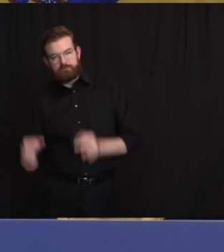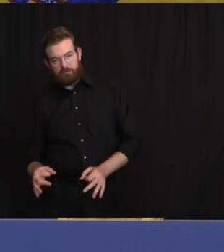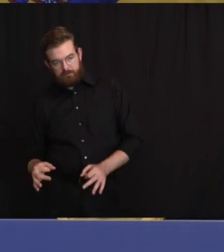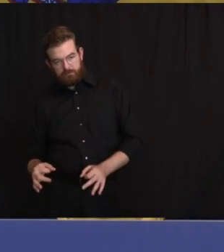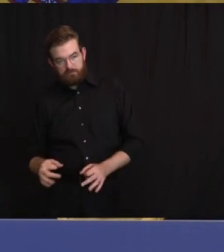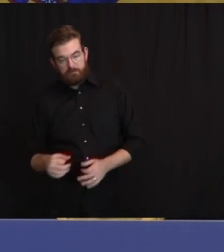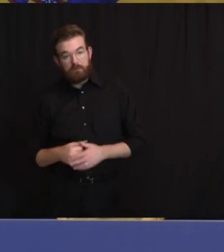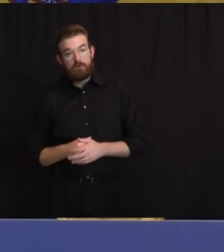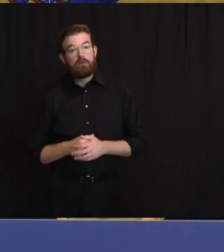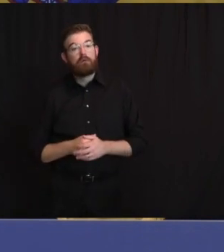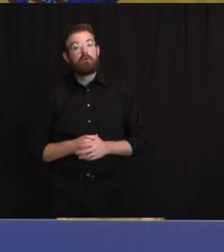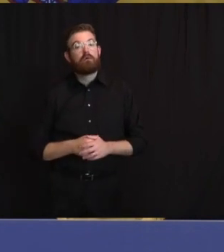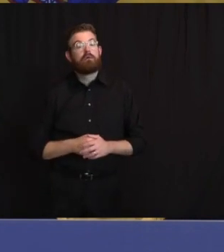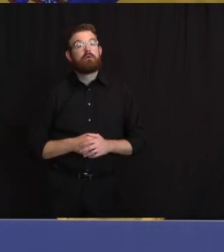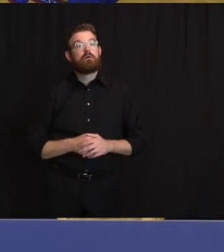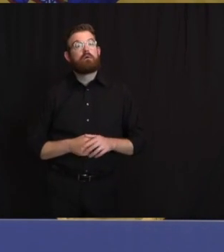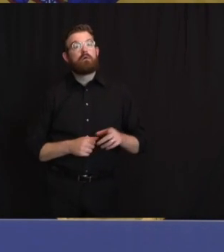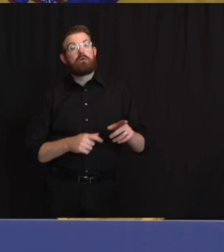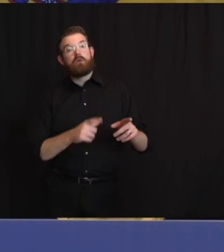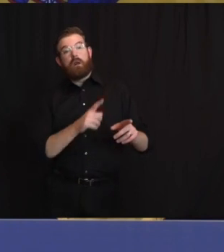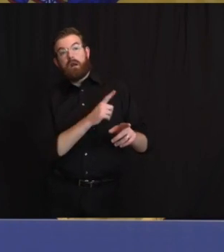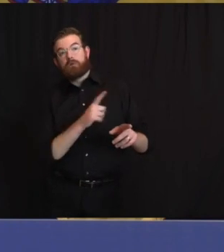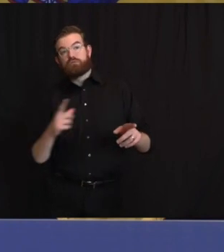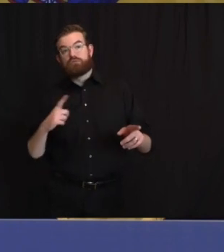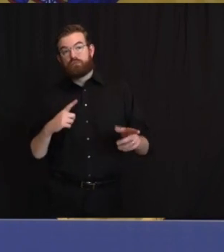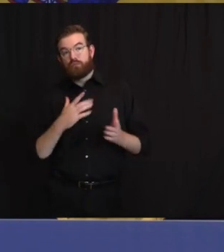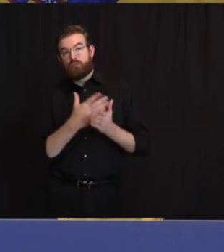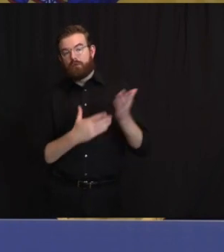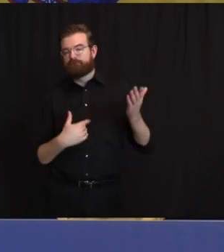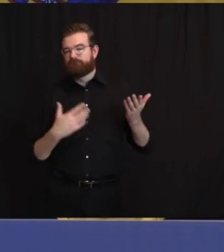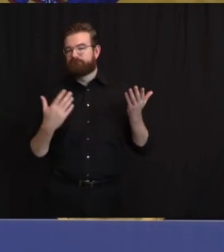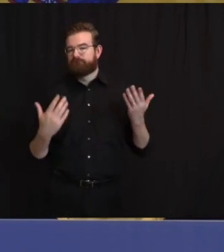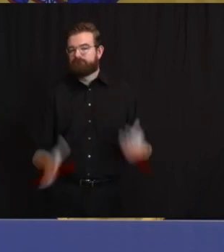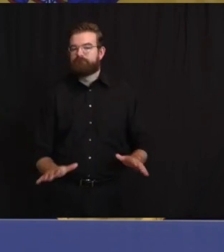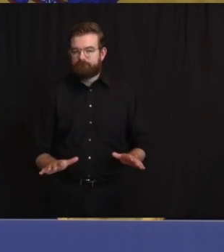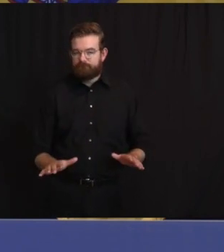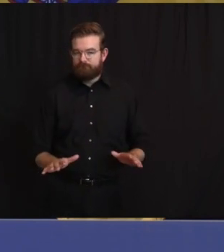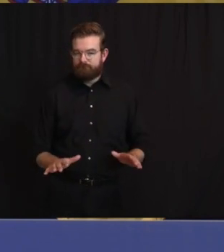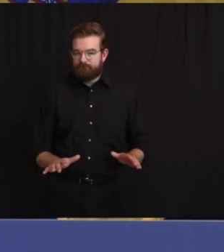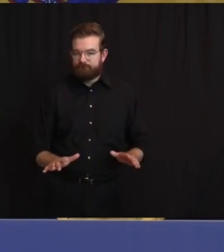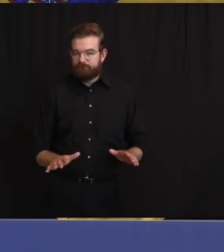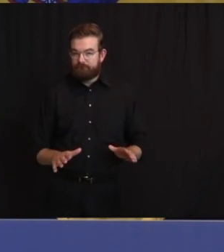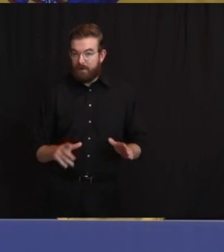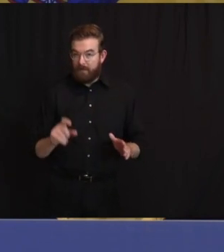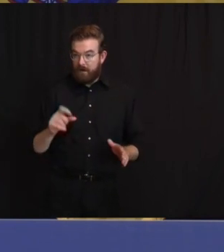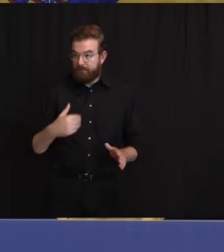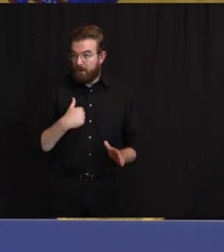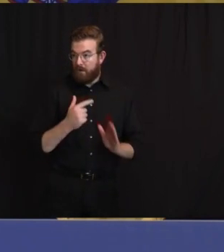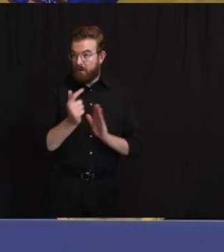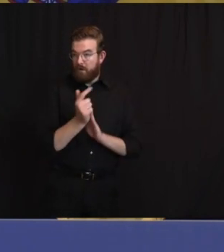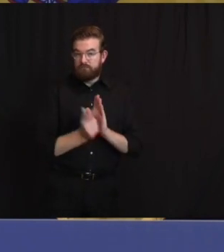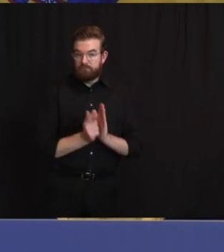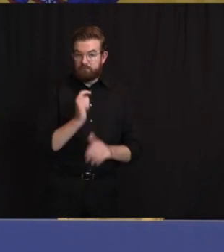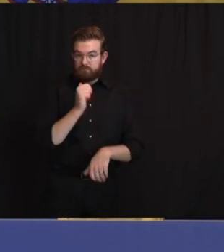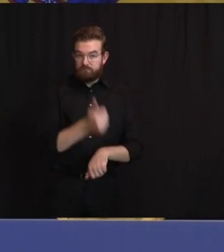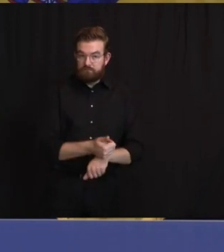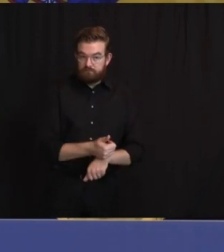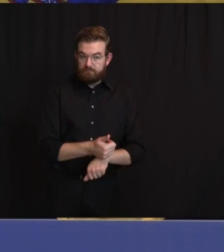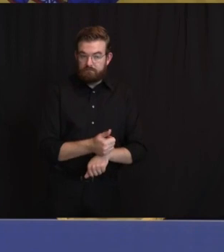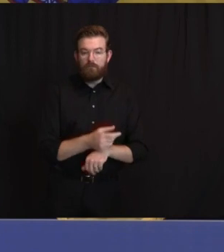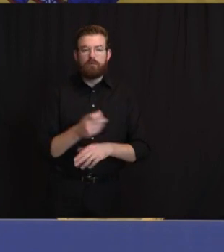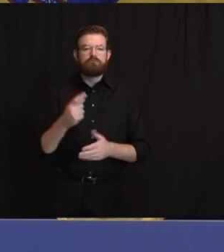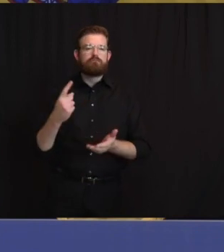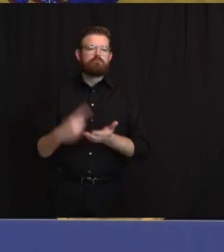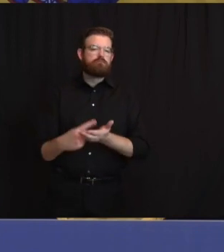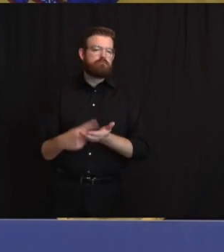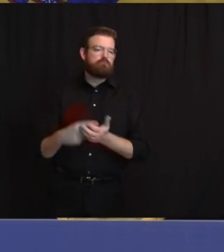obviously if we make a decision that we think requires a statutory fix, obviously, as we always do, we'll work closely.